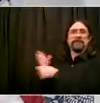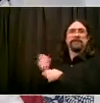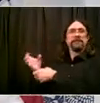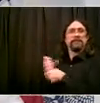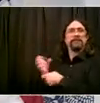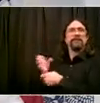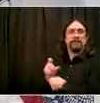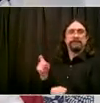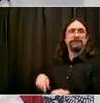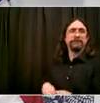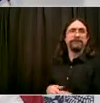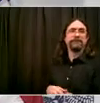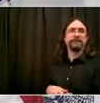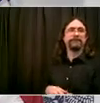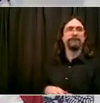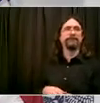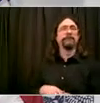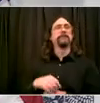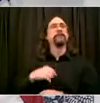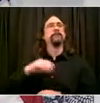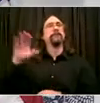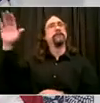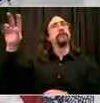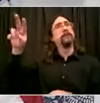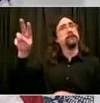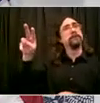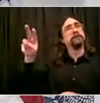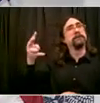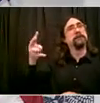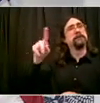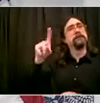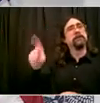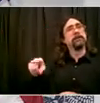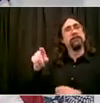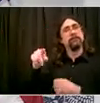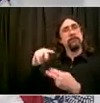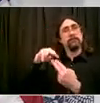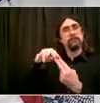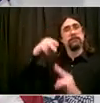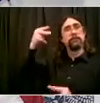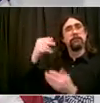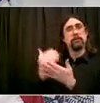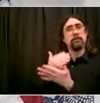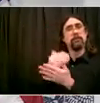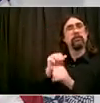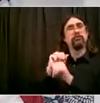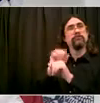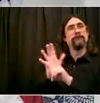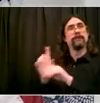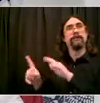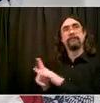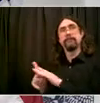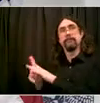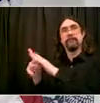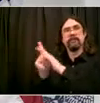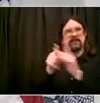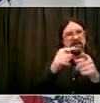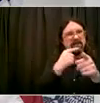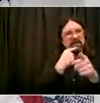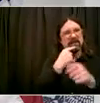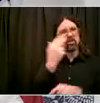that we have 13 cases of the UK variant, but does this mean that we don't believe that the other variants are around, or do we think that they